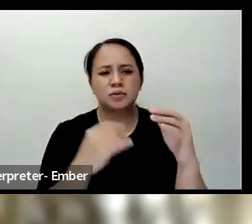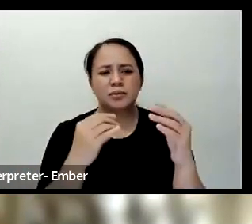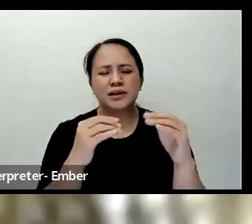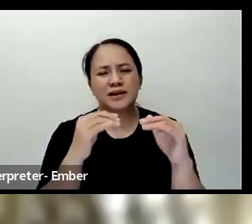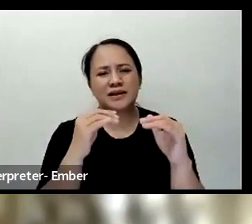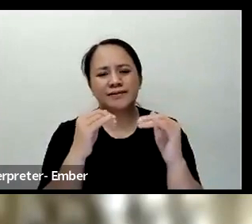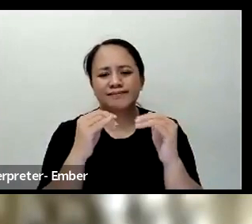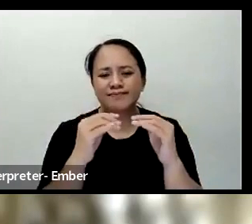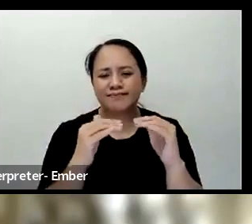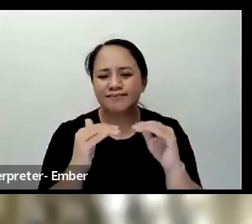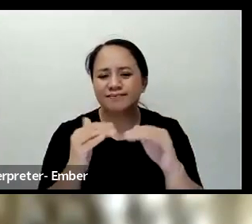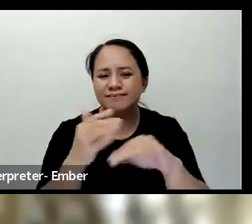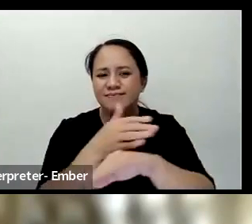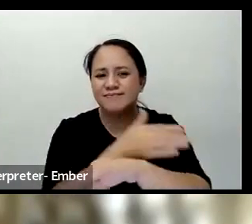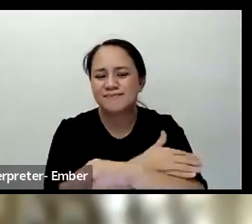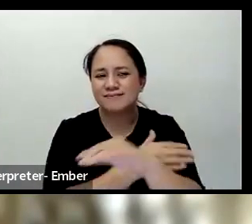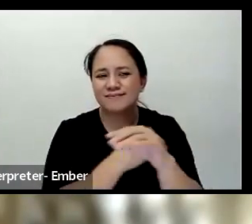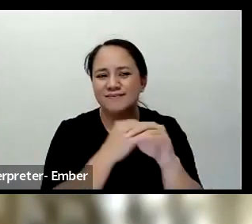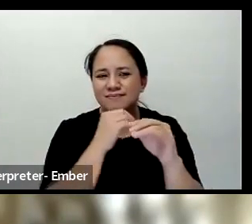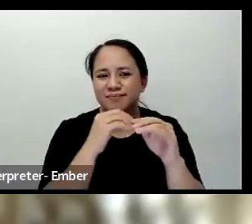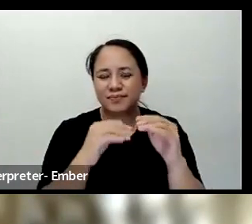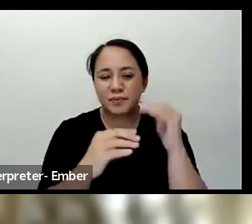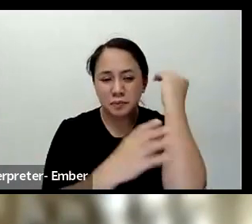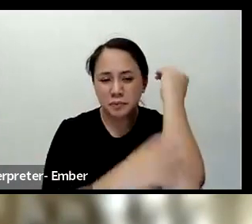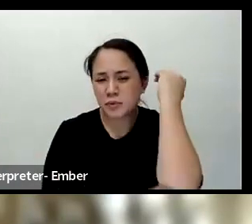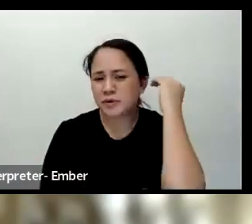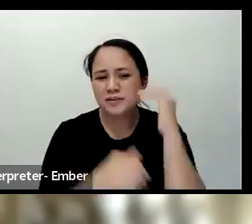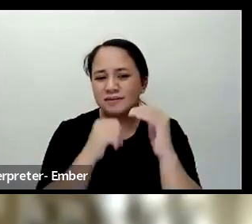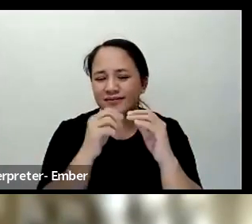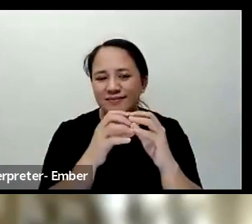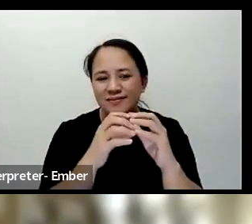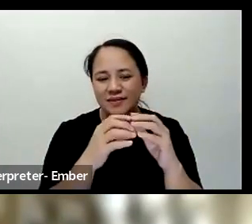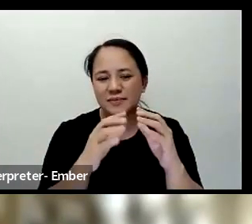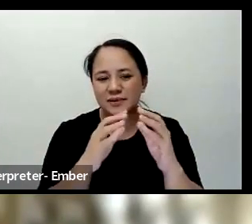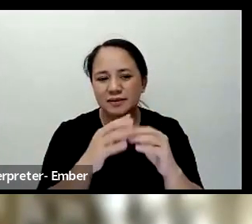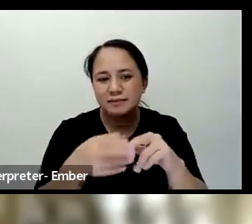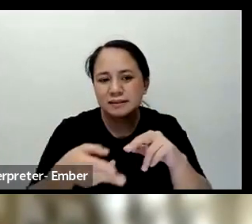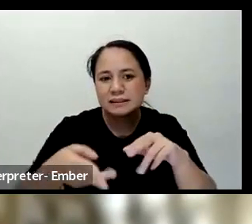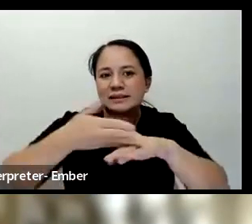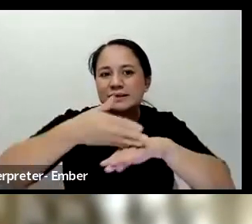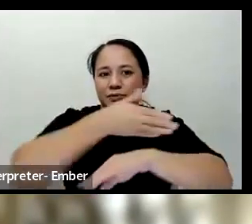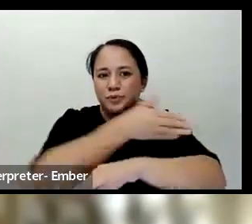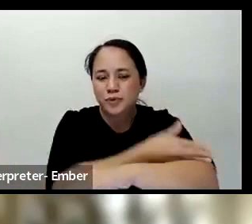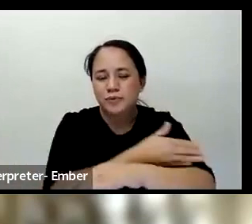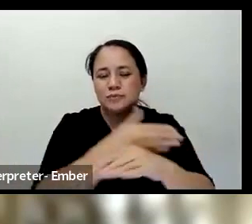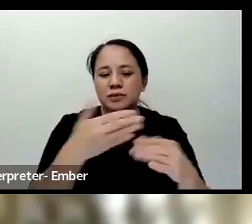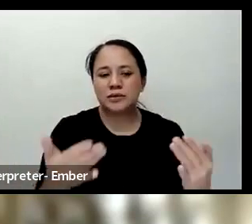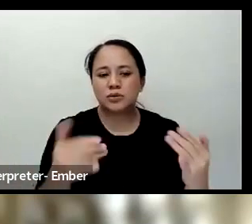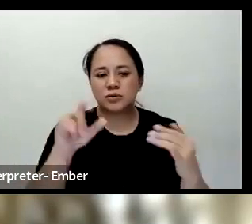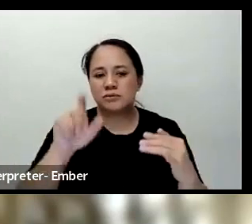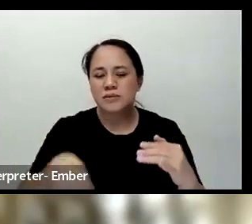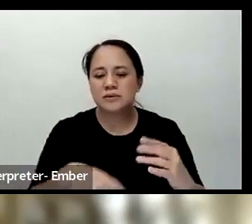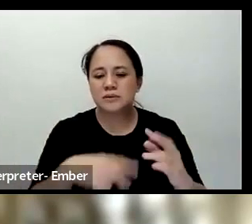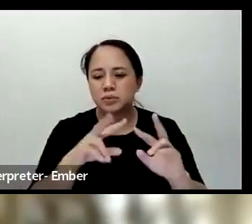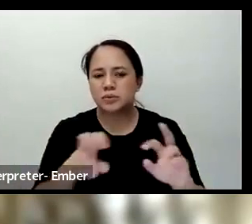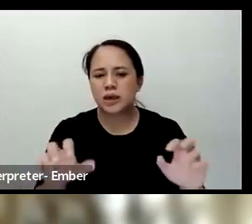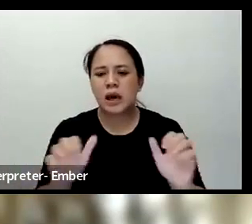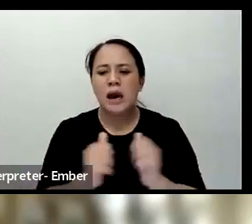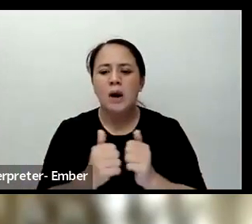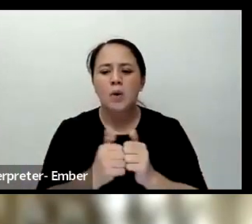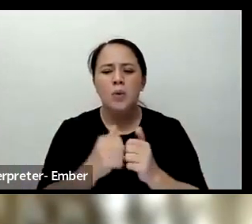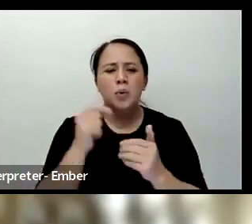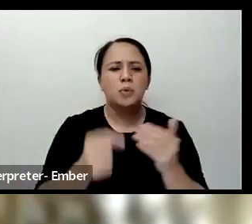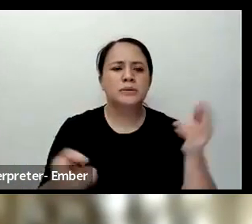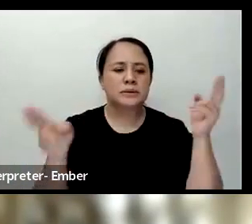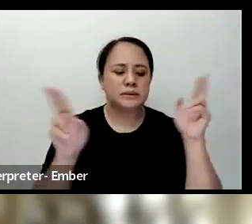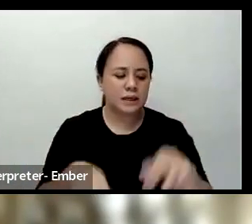9th least poor province in the Philippines. So that is something we should study. How could this happen in